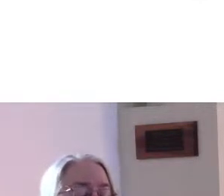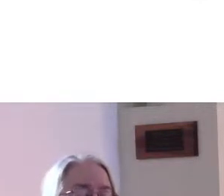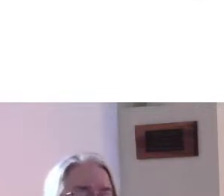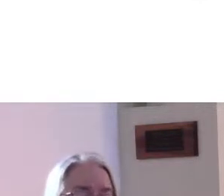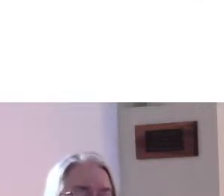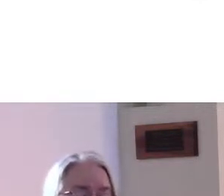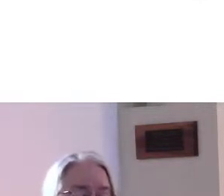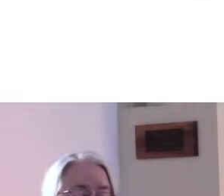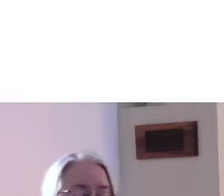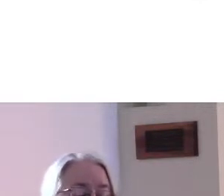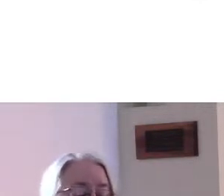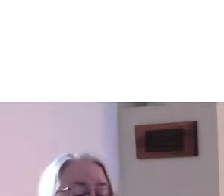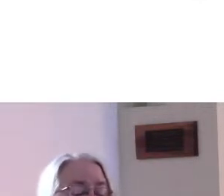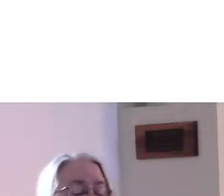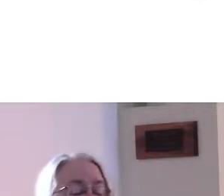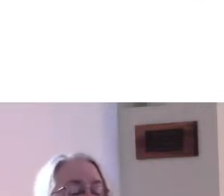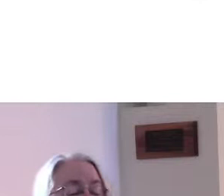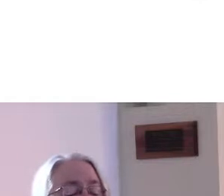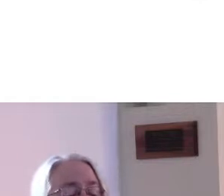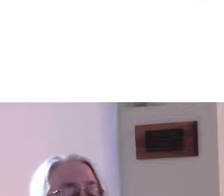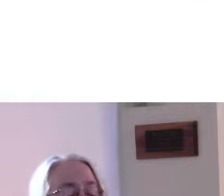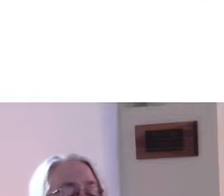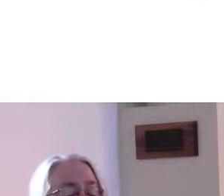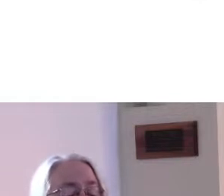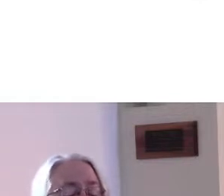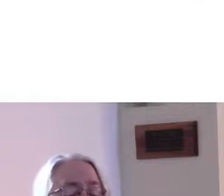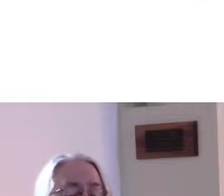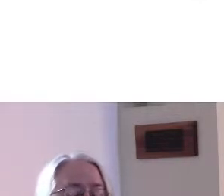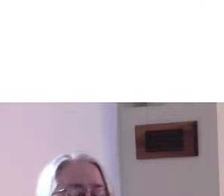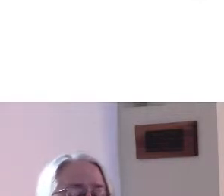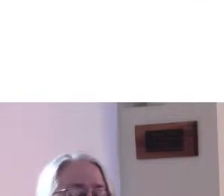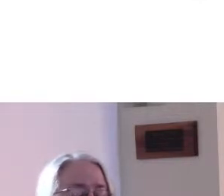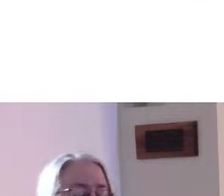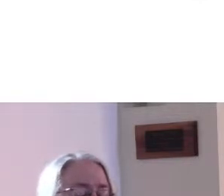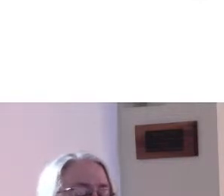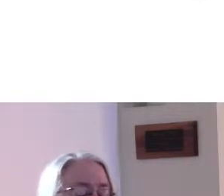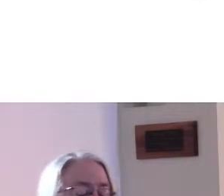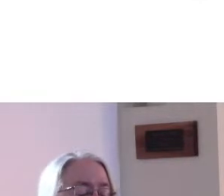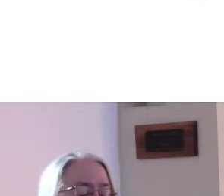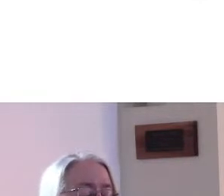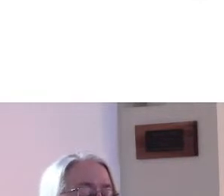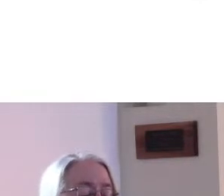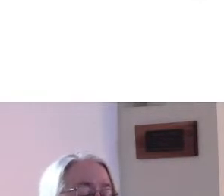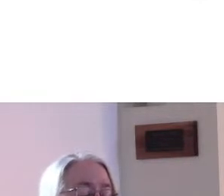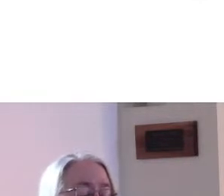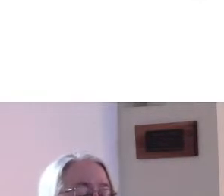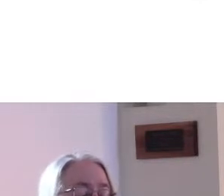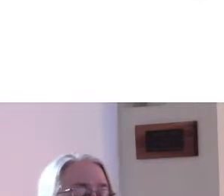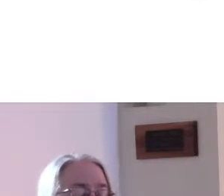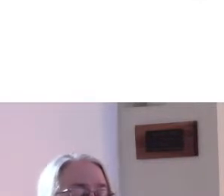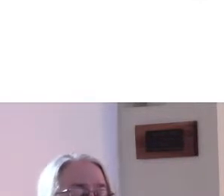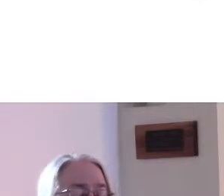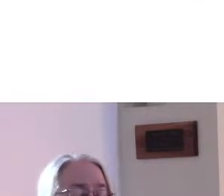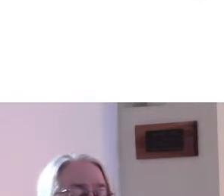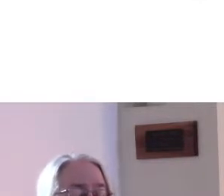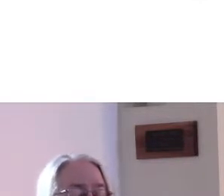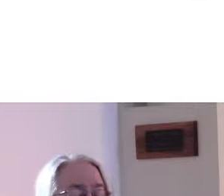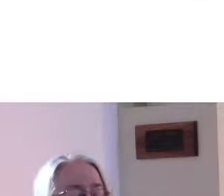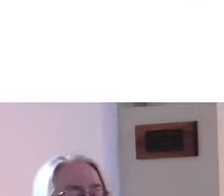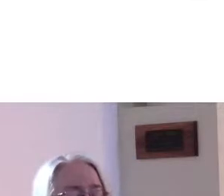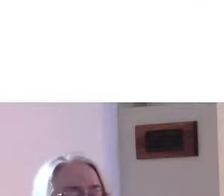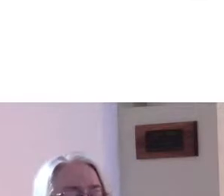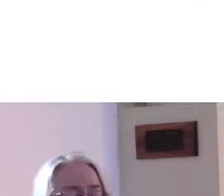foe, ever strive for liberty, show the